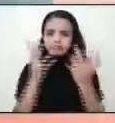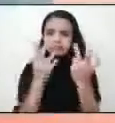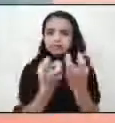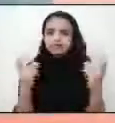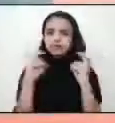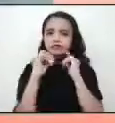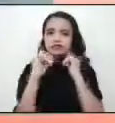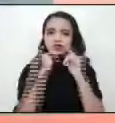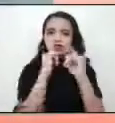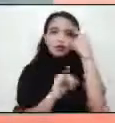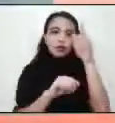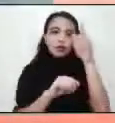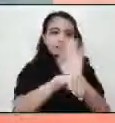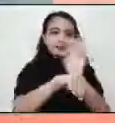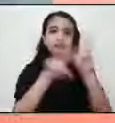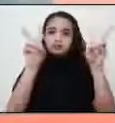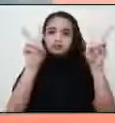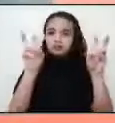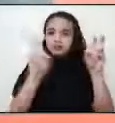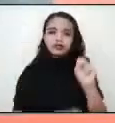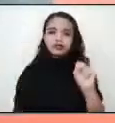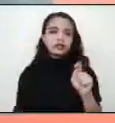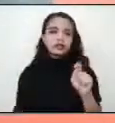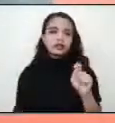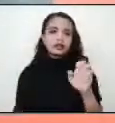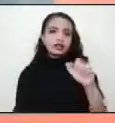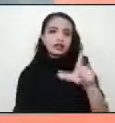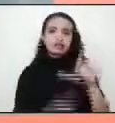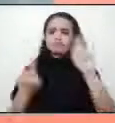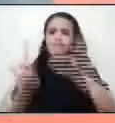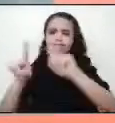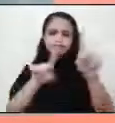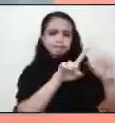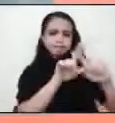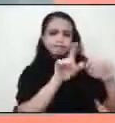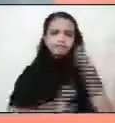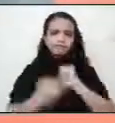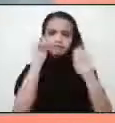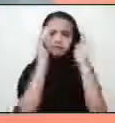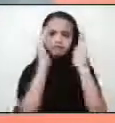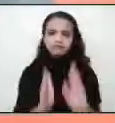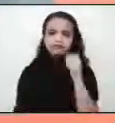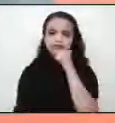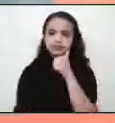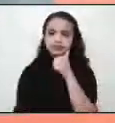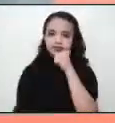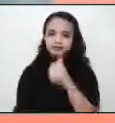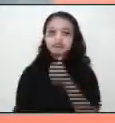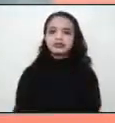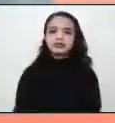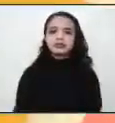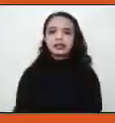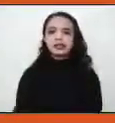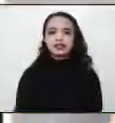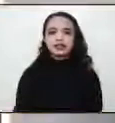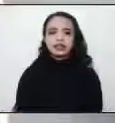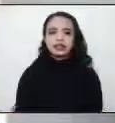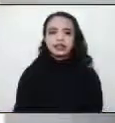this film, sobrang naging madali siya. Para kaming namamasyal lang din. At the same time, meron kami sinushoot ng